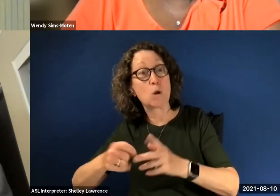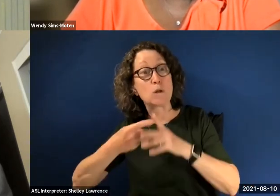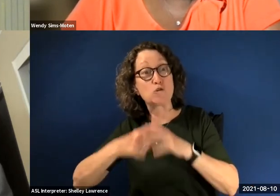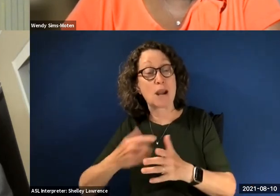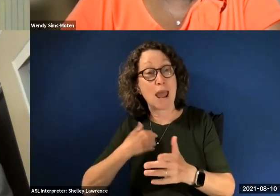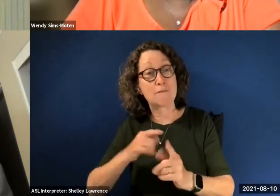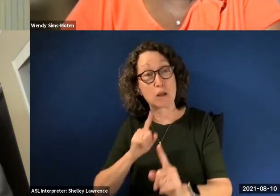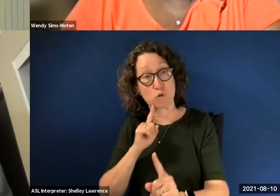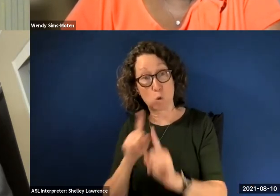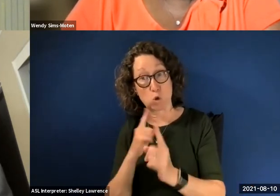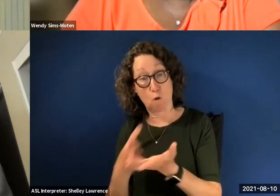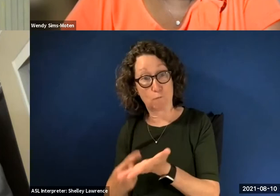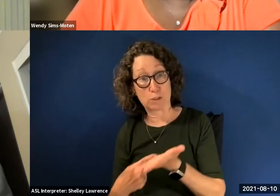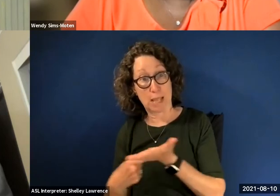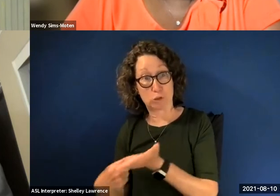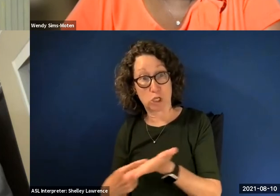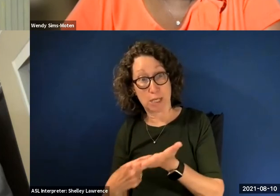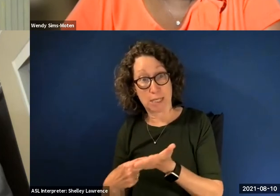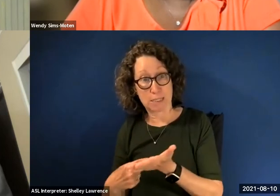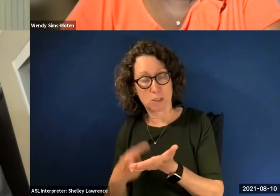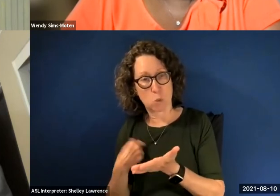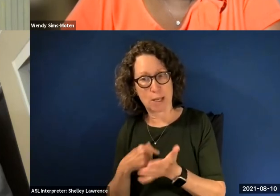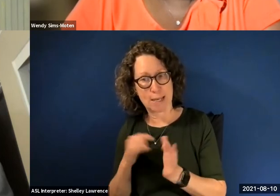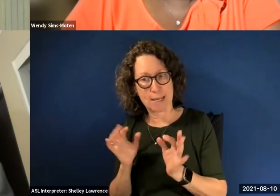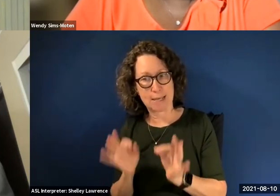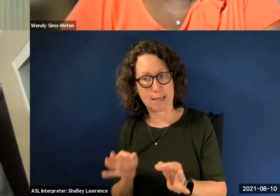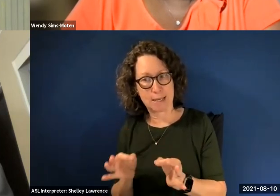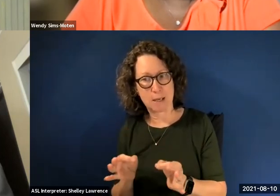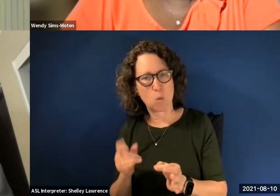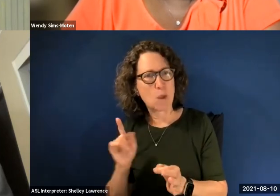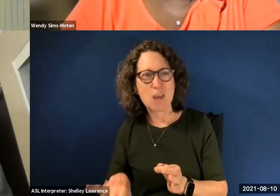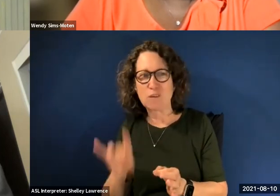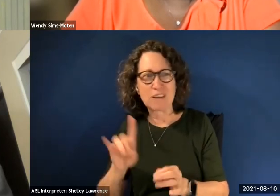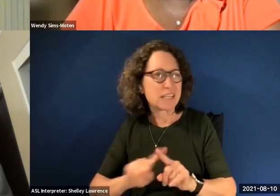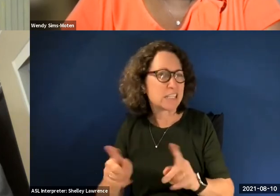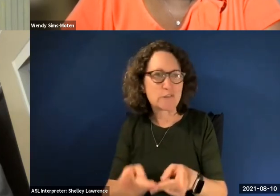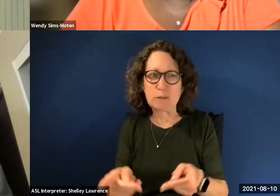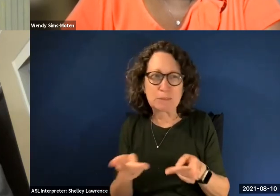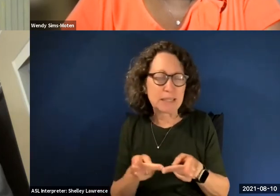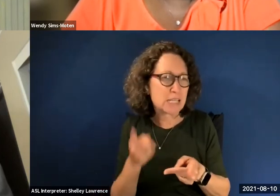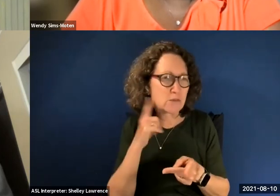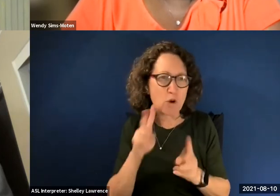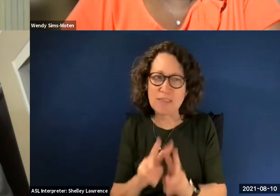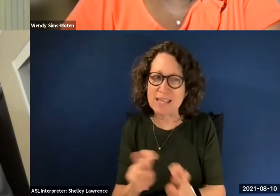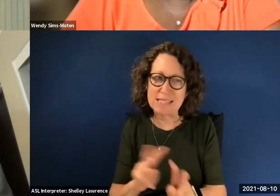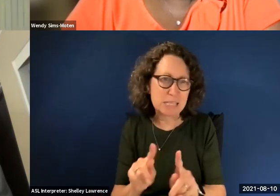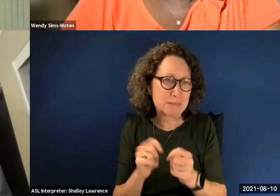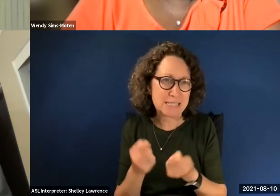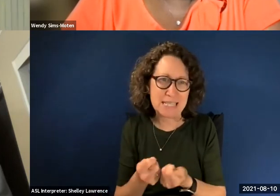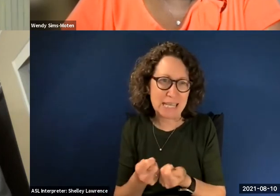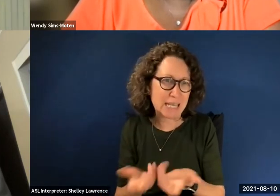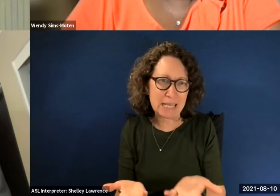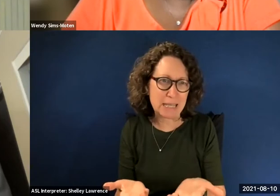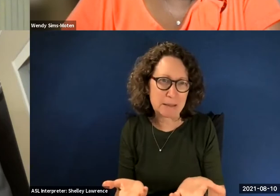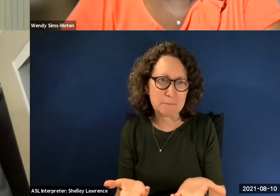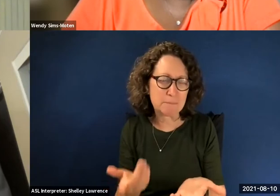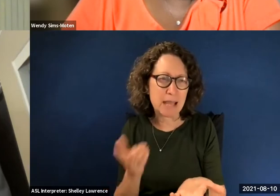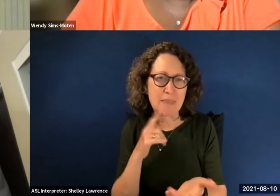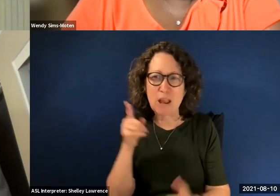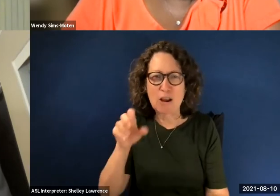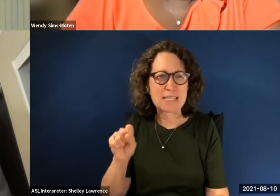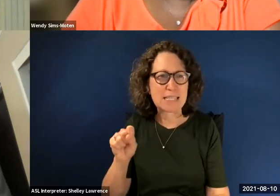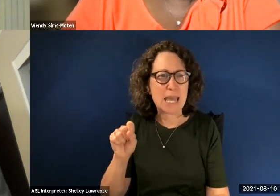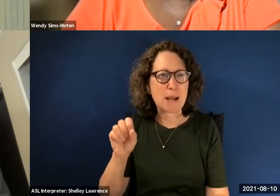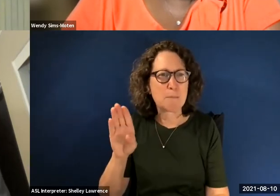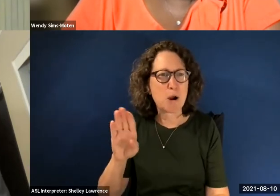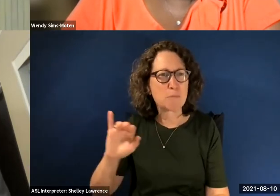having those conversations, we determined that we had to find a different place for the assessment team. They're over at Santa Barbara Junior